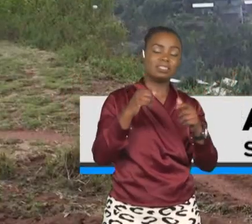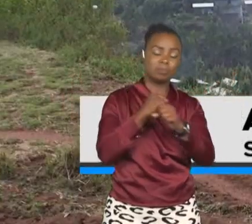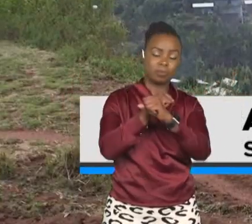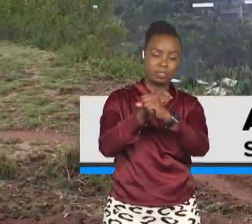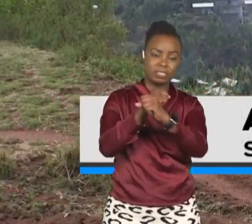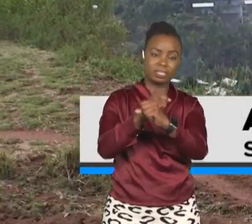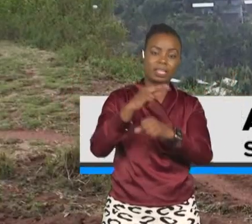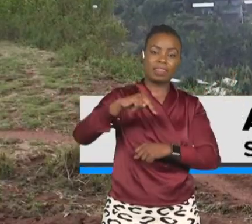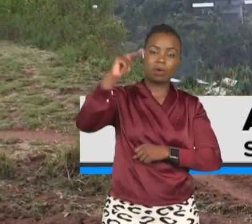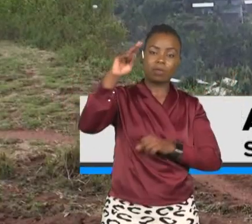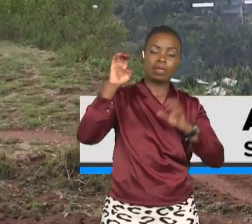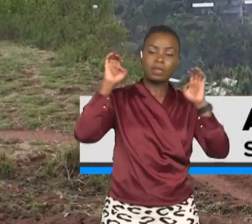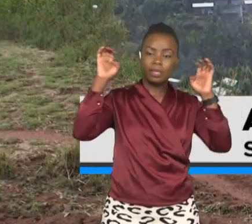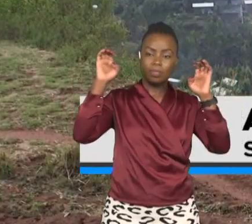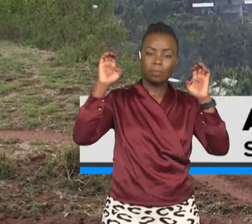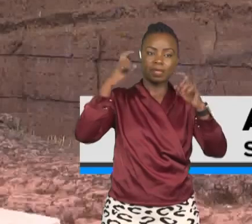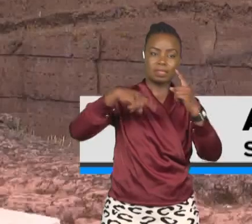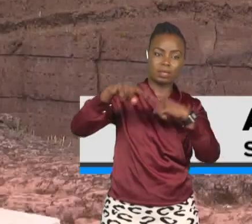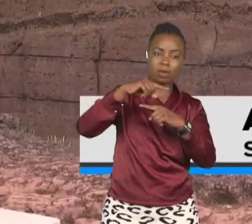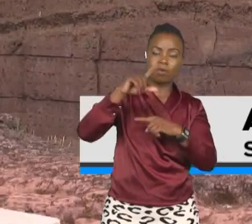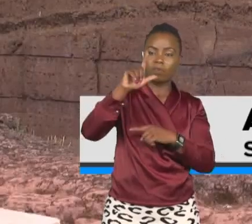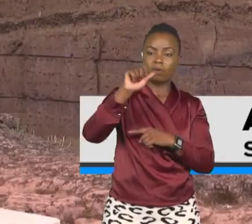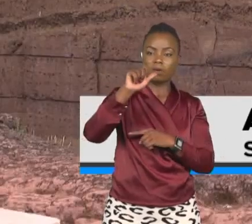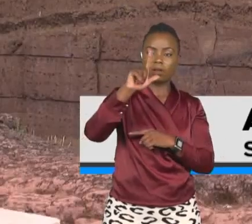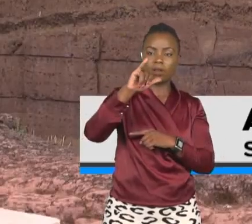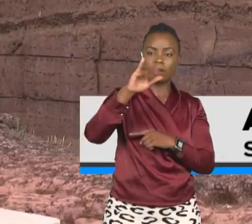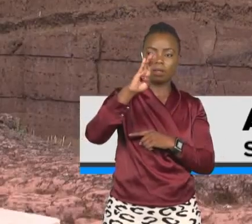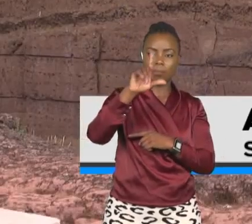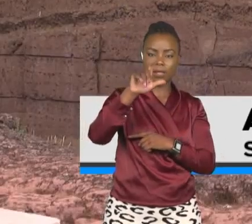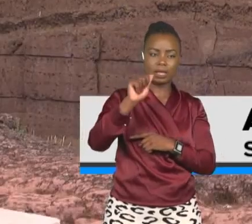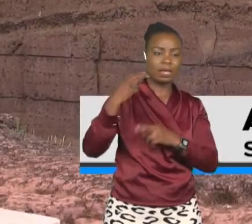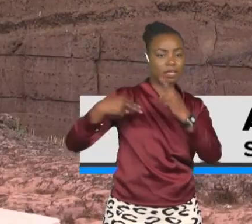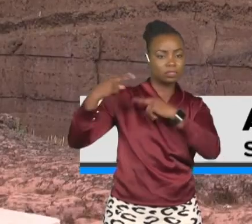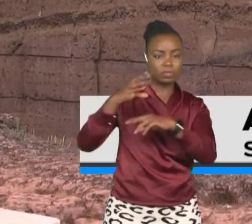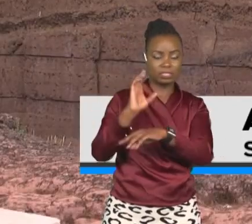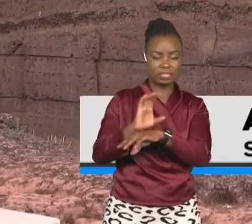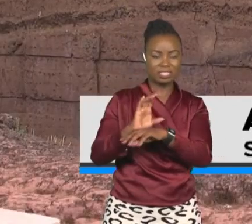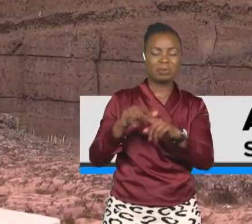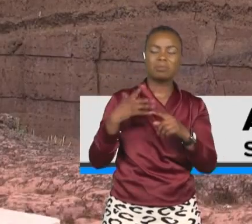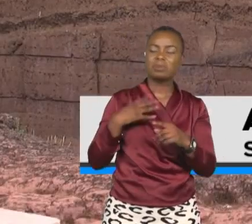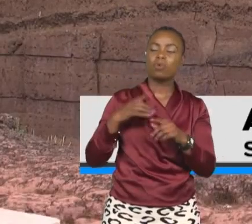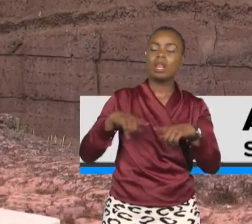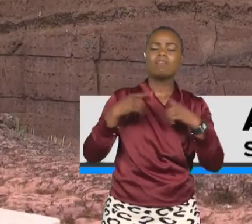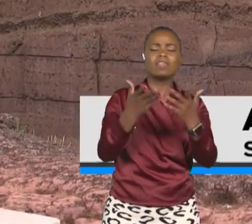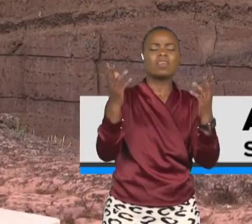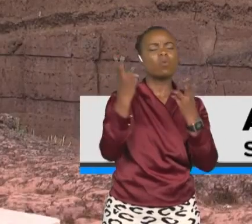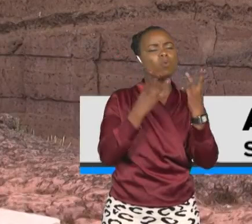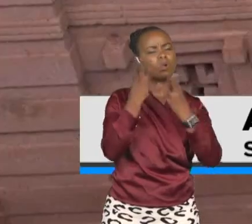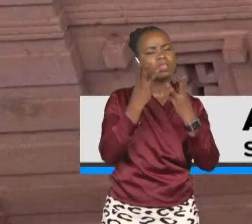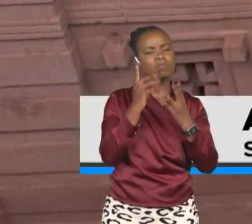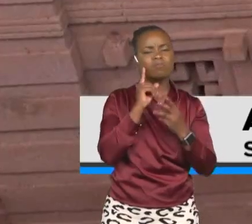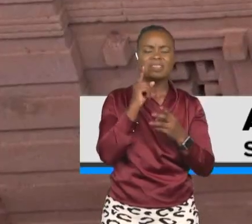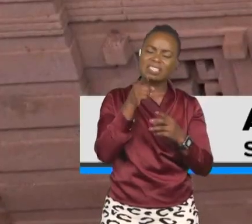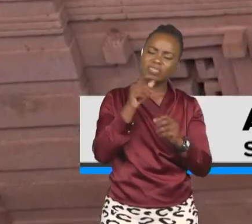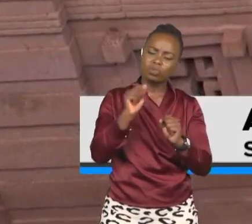protect the northern Ethiopian town of Lalibela's historic churches, but which residents worry, despite experts' assurances, could destroy